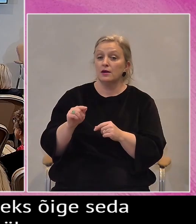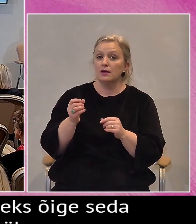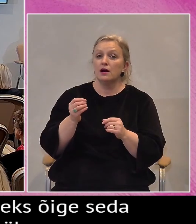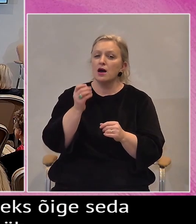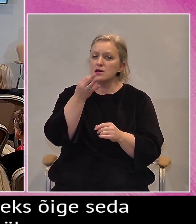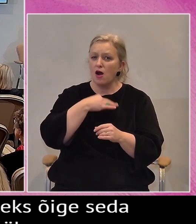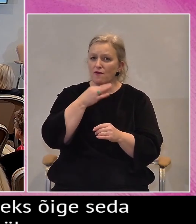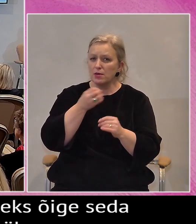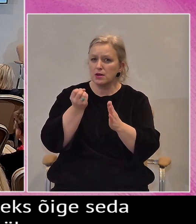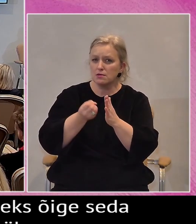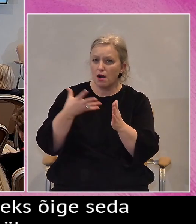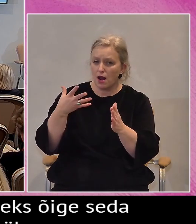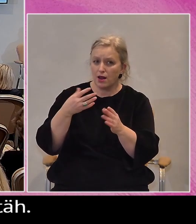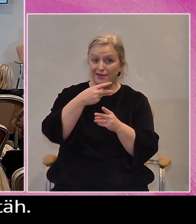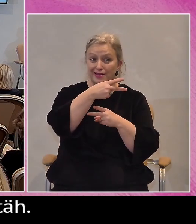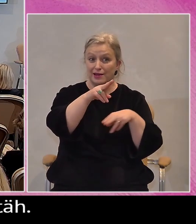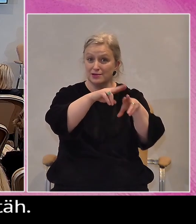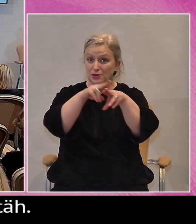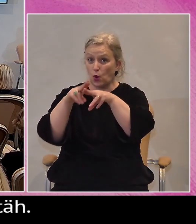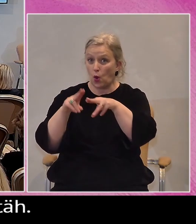New question.